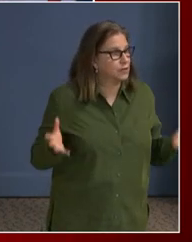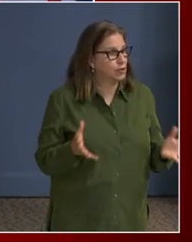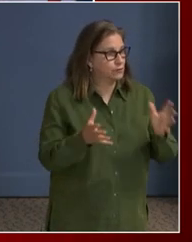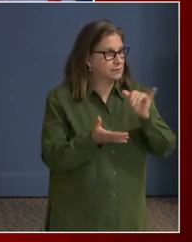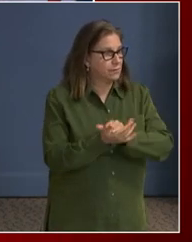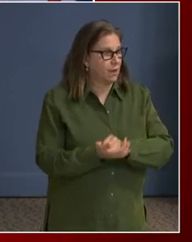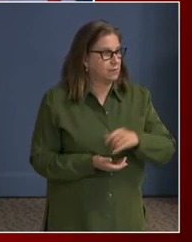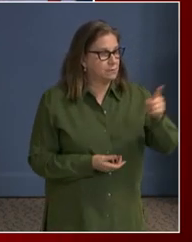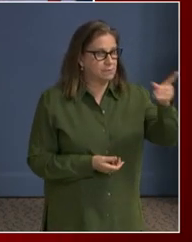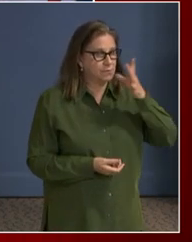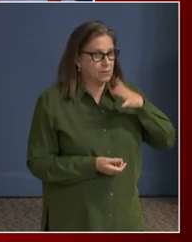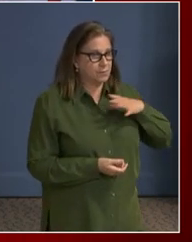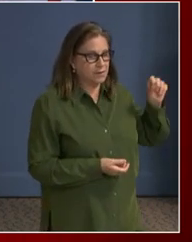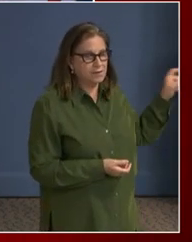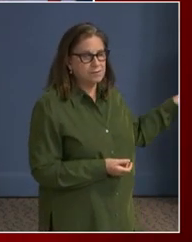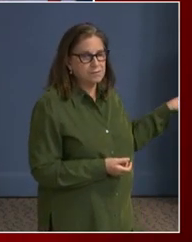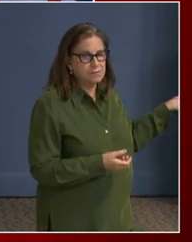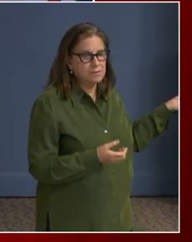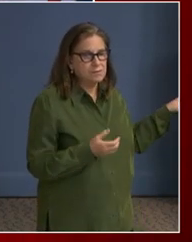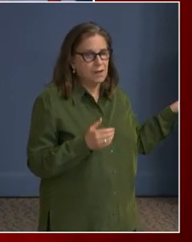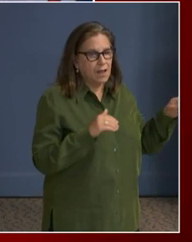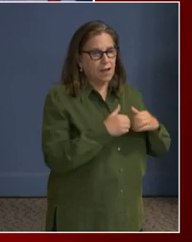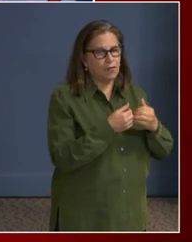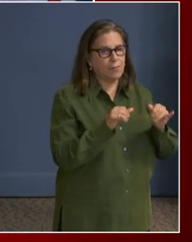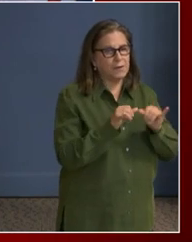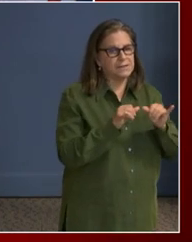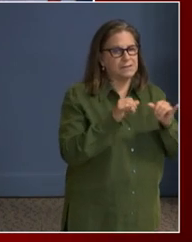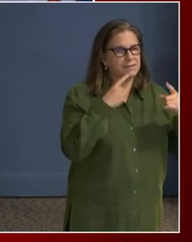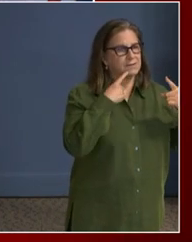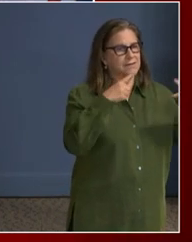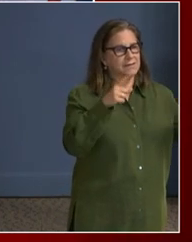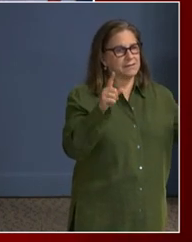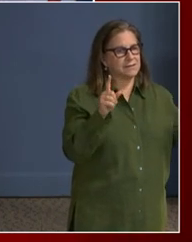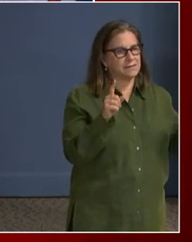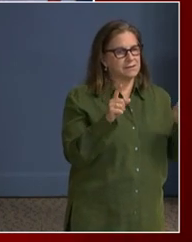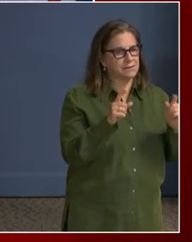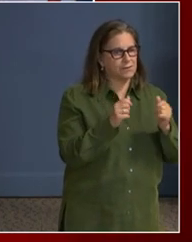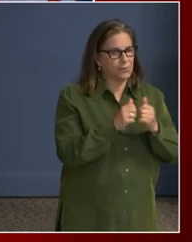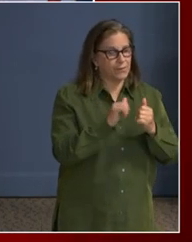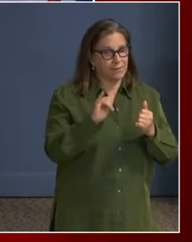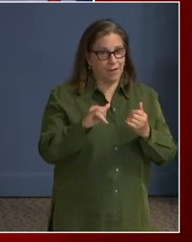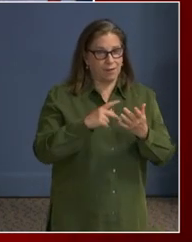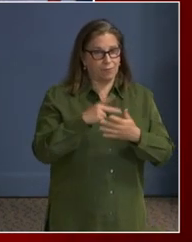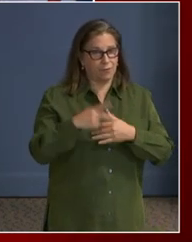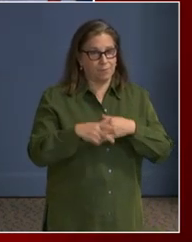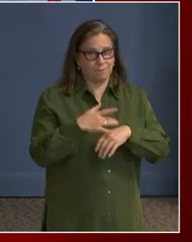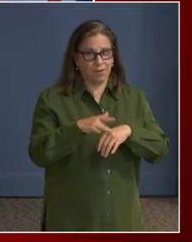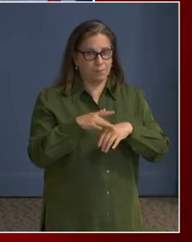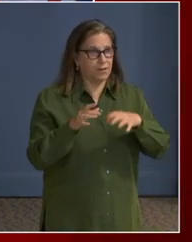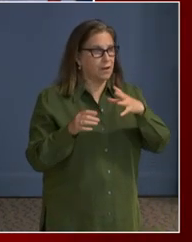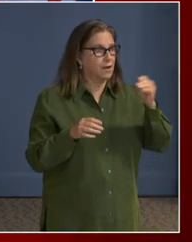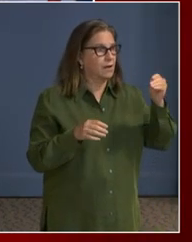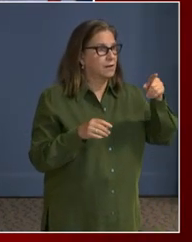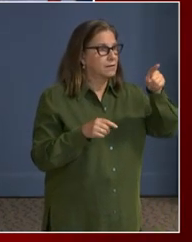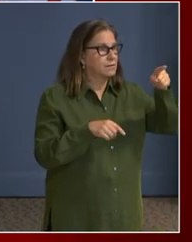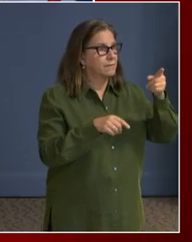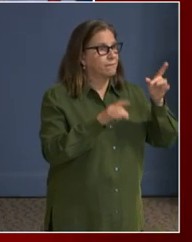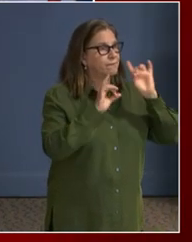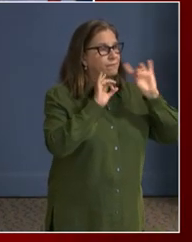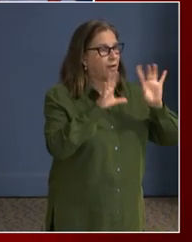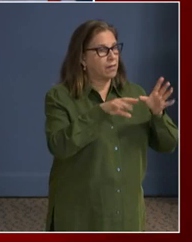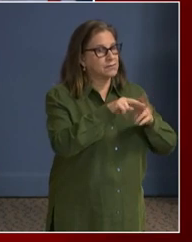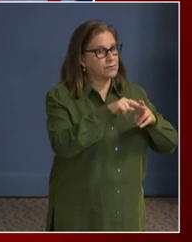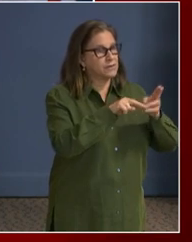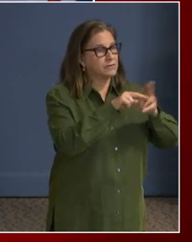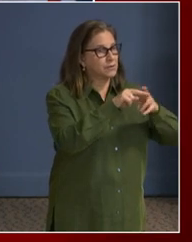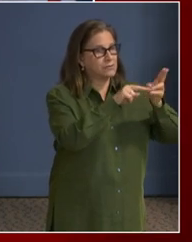How do you measure success, especially with the violence interruption program? I know, some of the folks in the community are saying you don't hear about those cases where someone says,